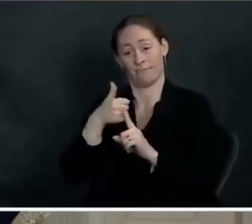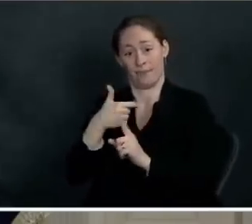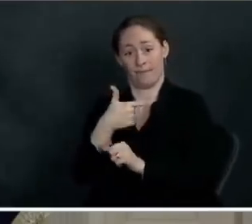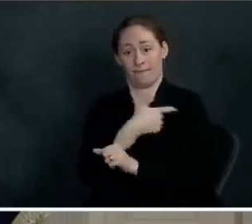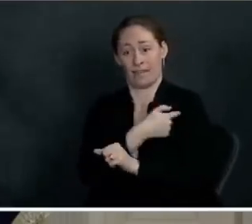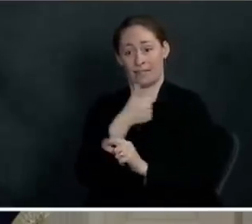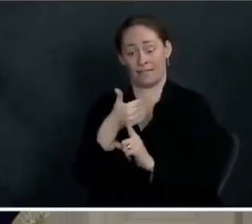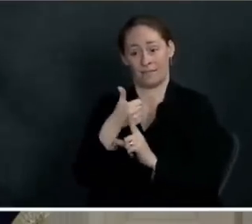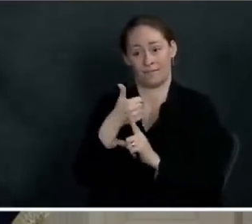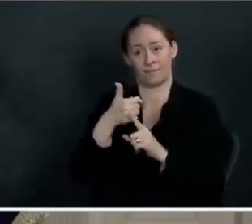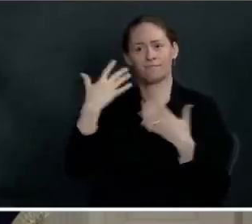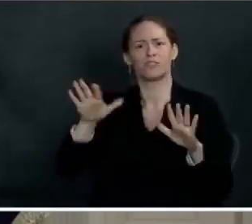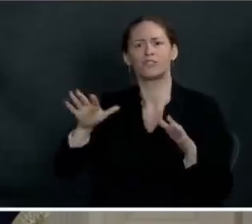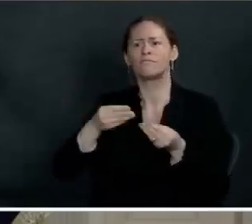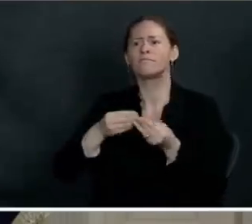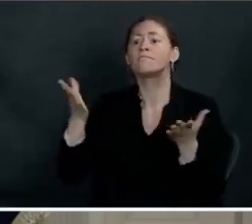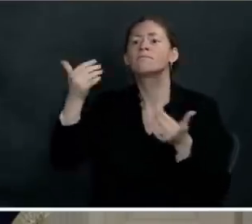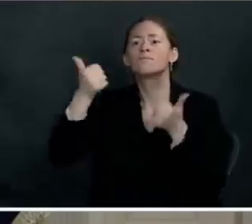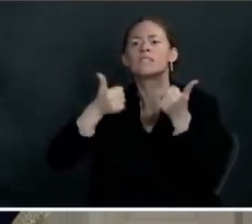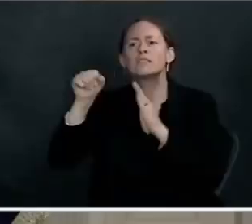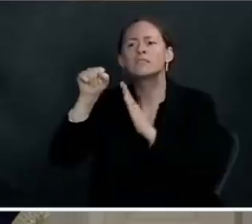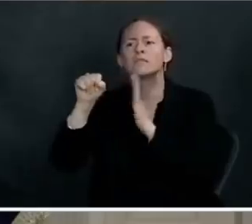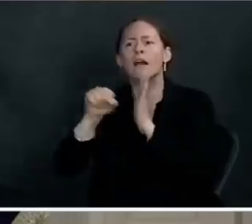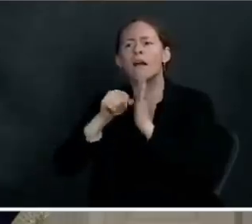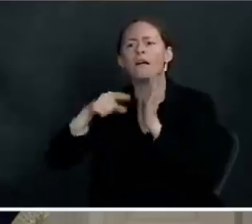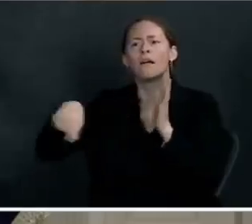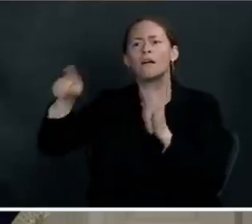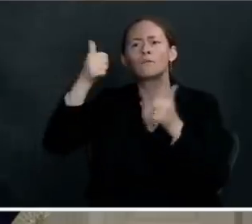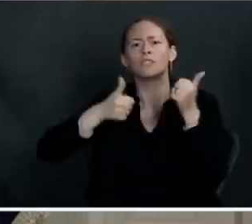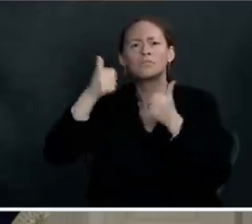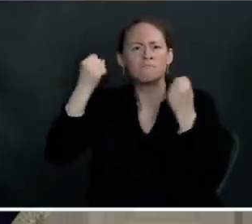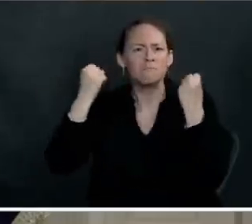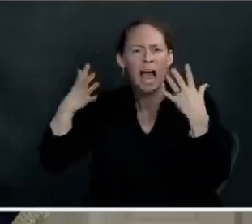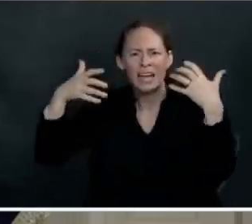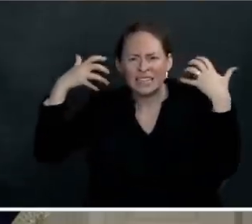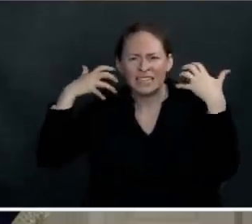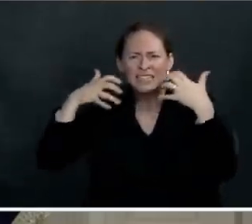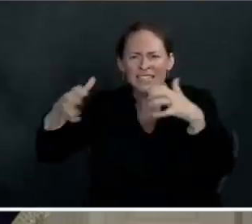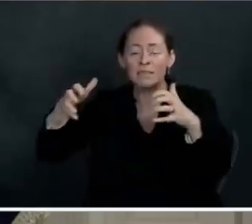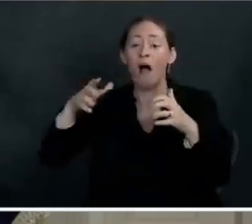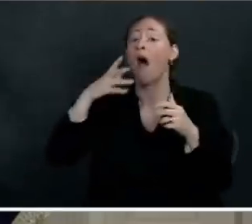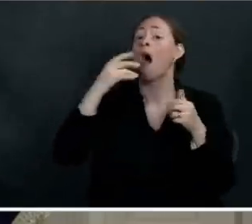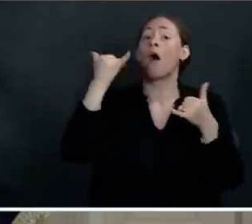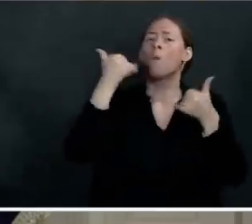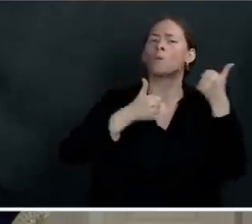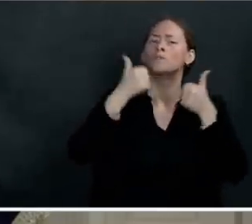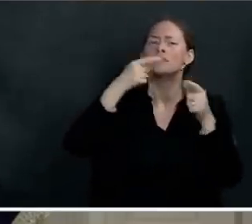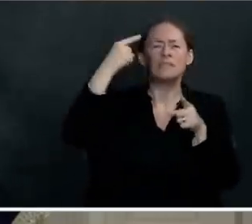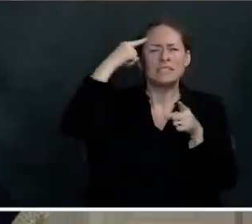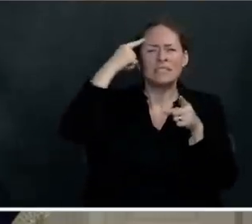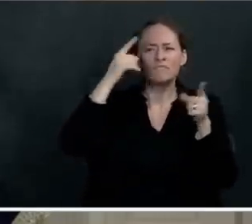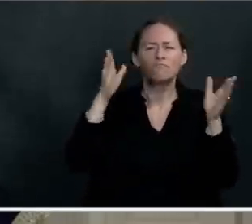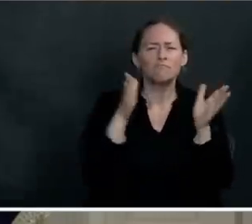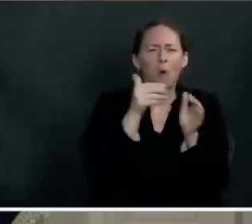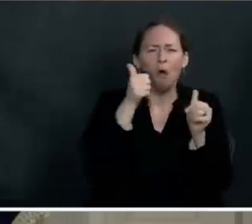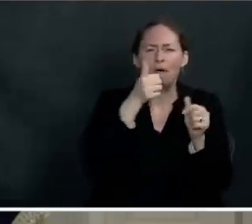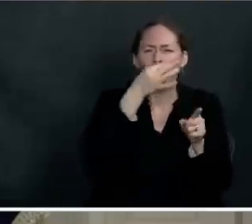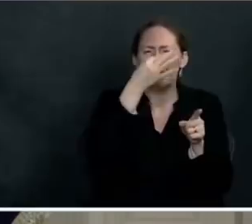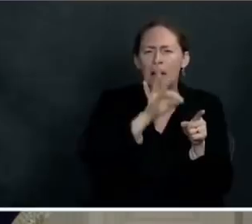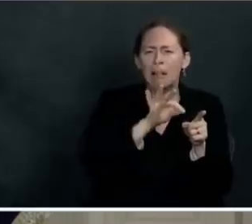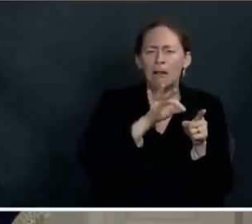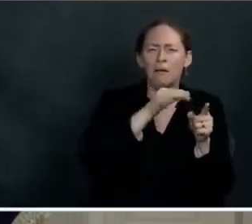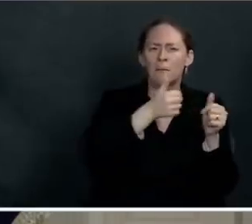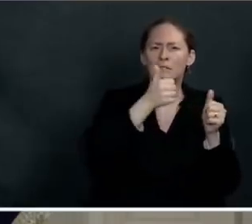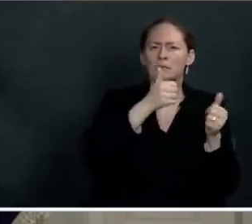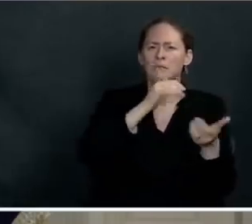population. They're based on population. And so the smaller the state, the less vaccine, the bigger the state, the more they get. And